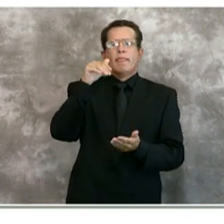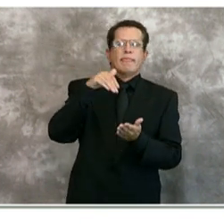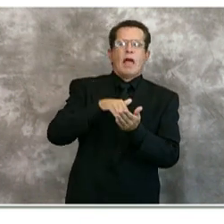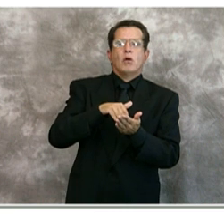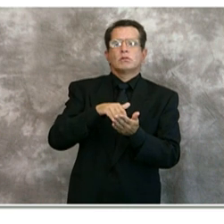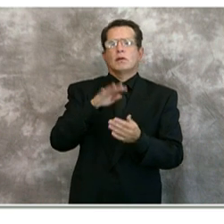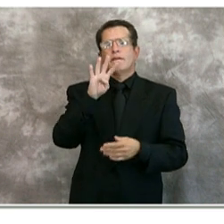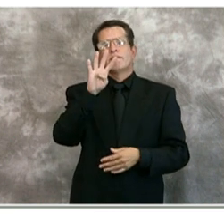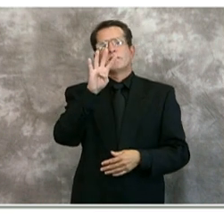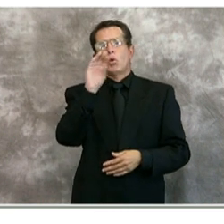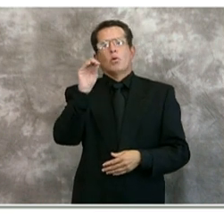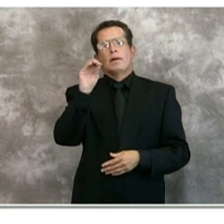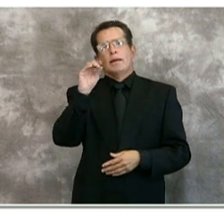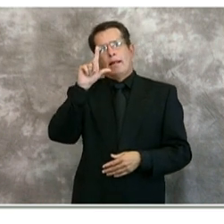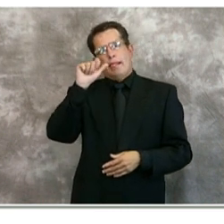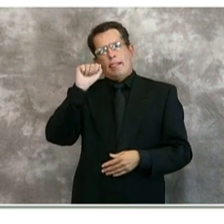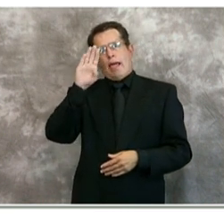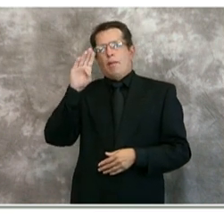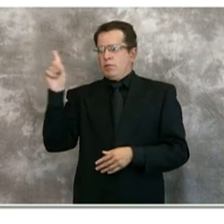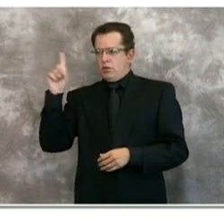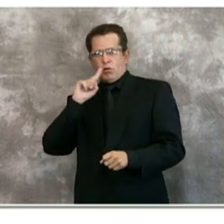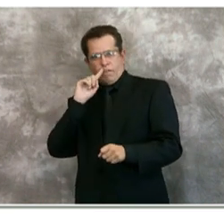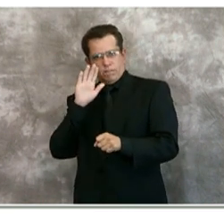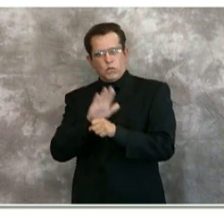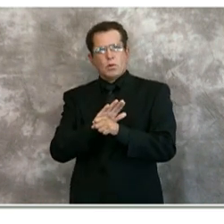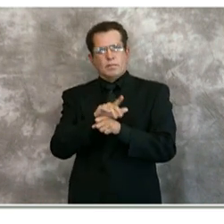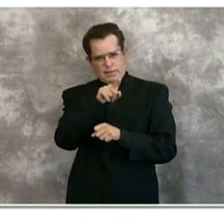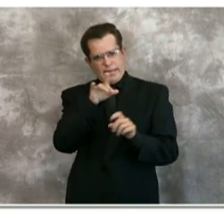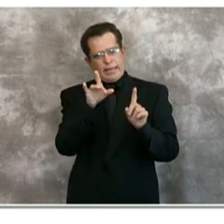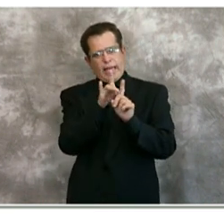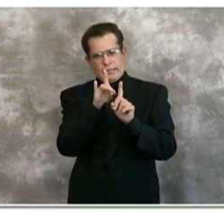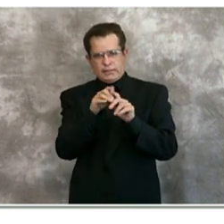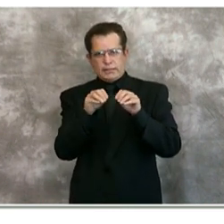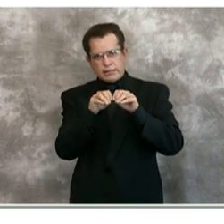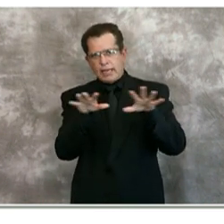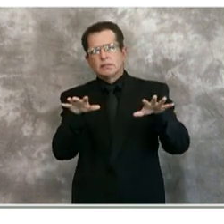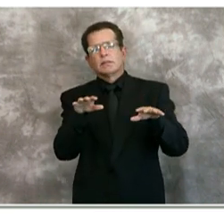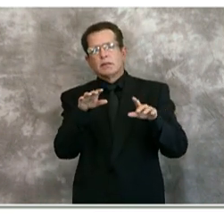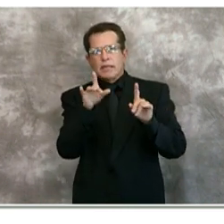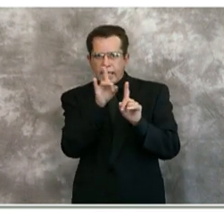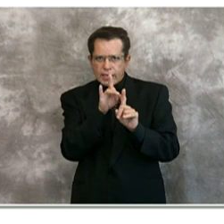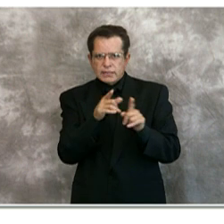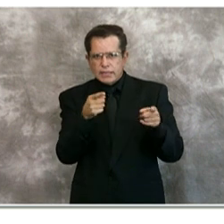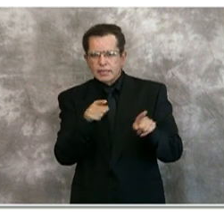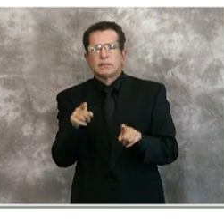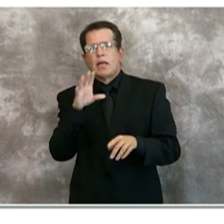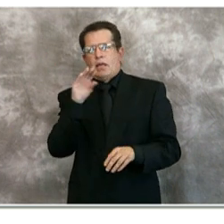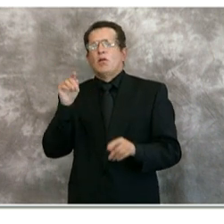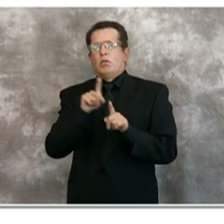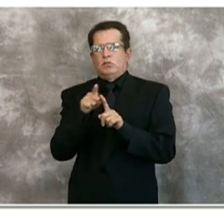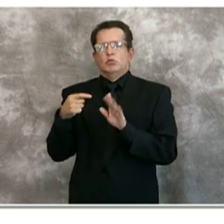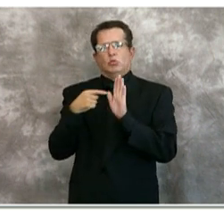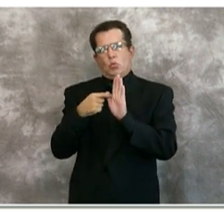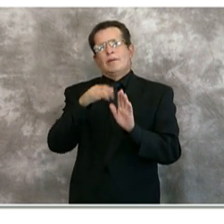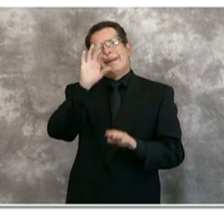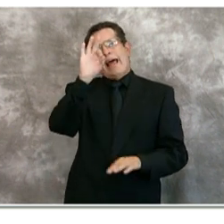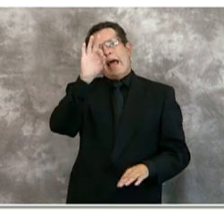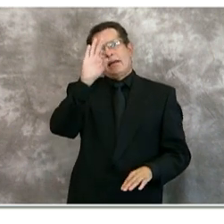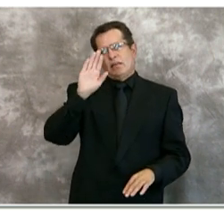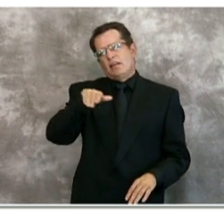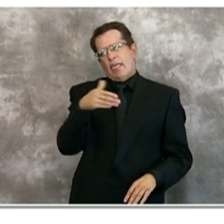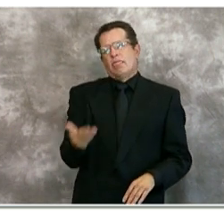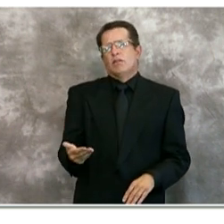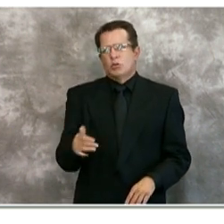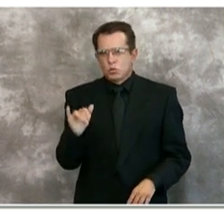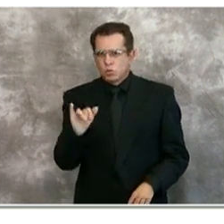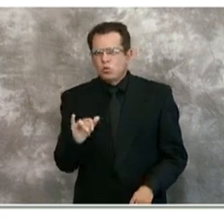1,040 laboratory confirmed cases, which include 9 deaths. Now I will transition to